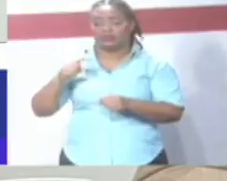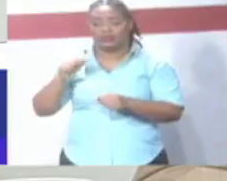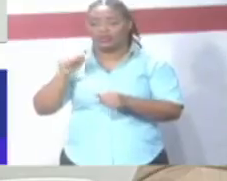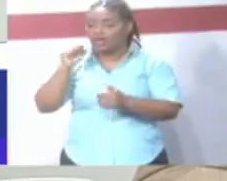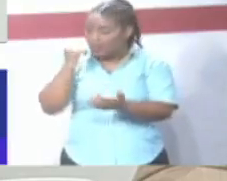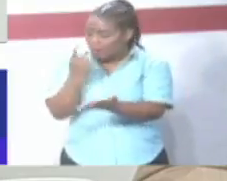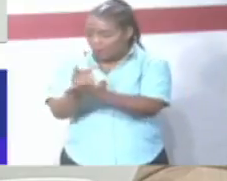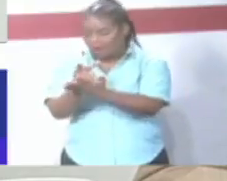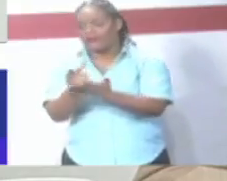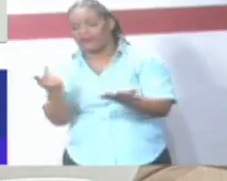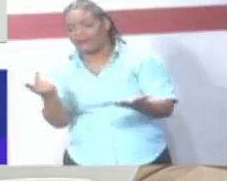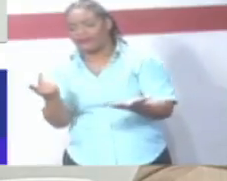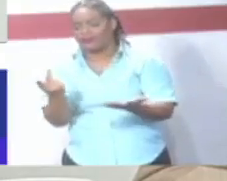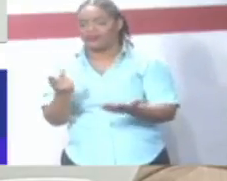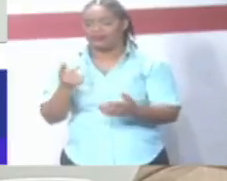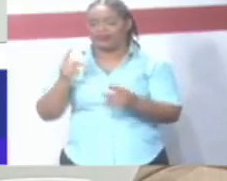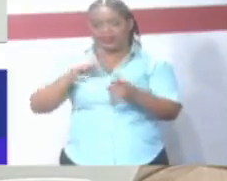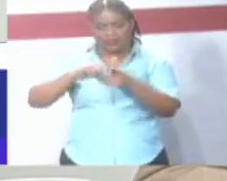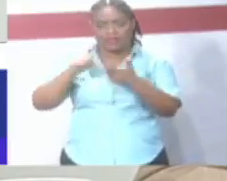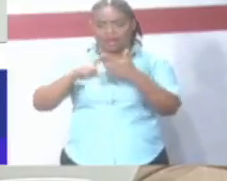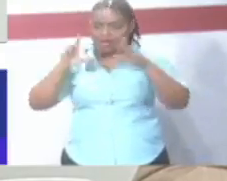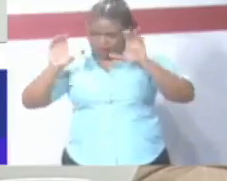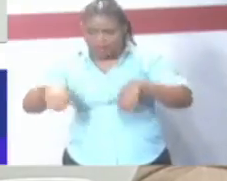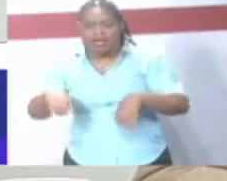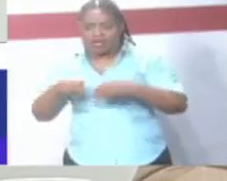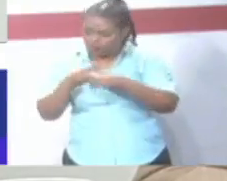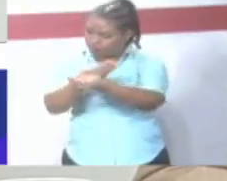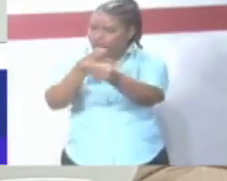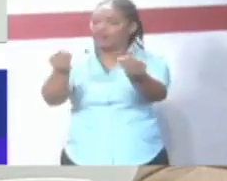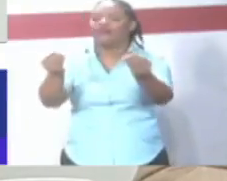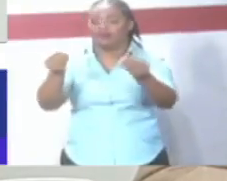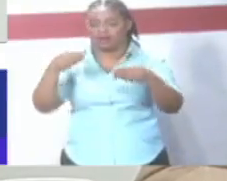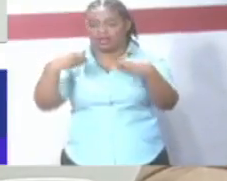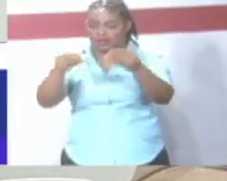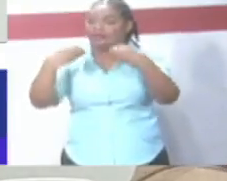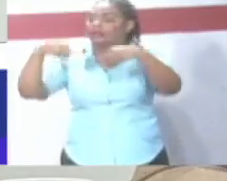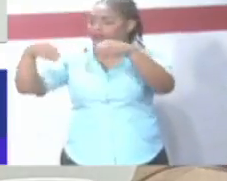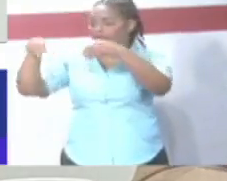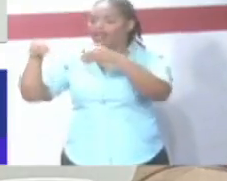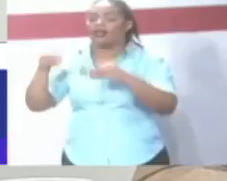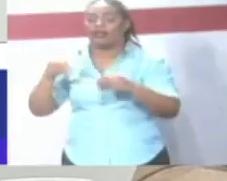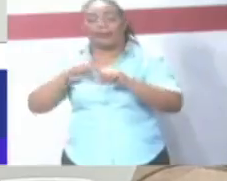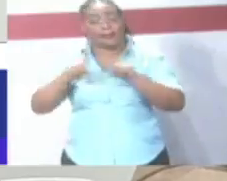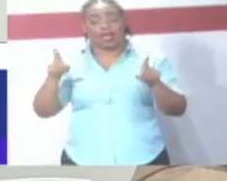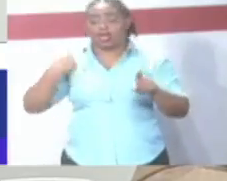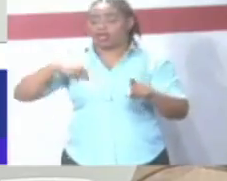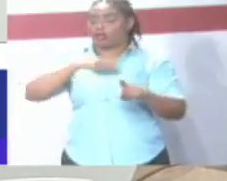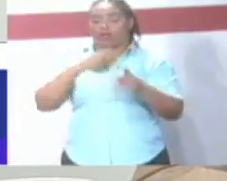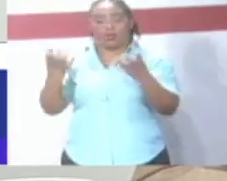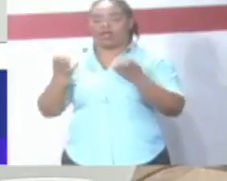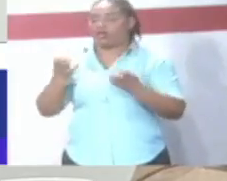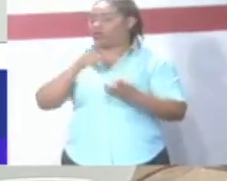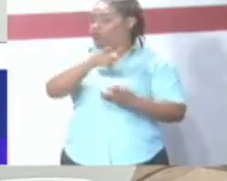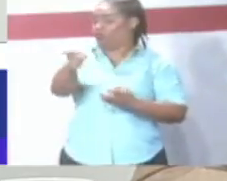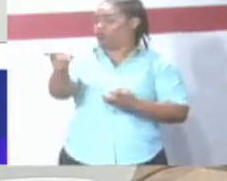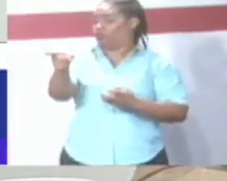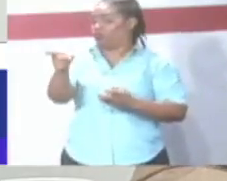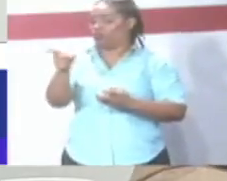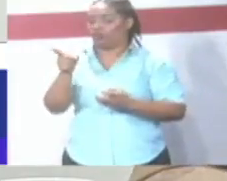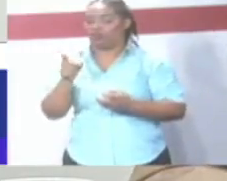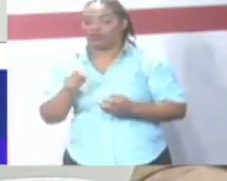a device, and you can offer it for sale. What we don't want are